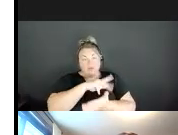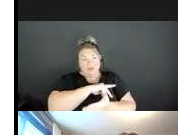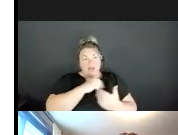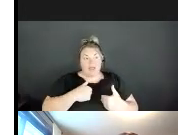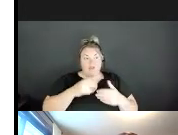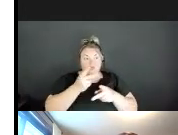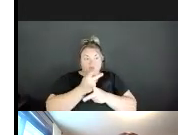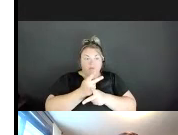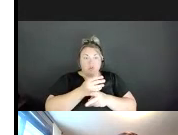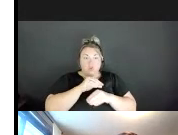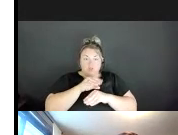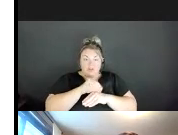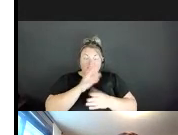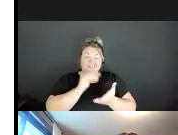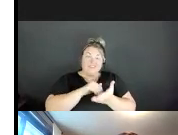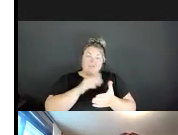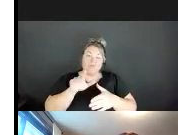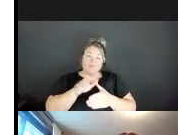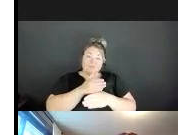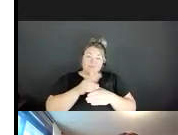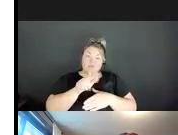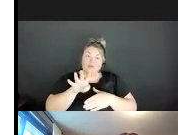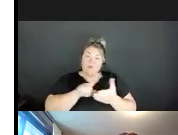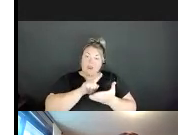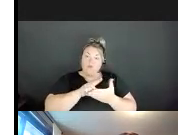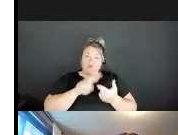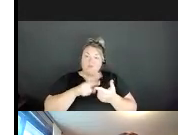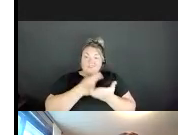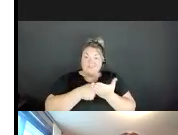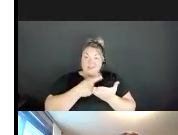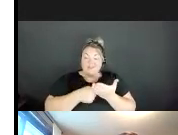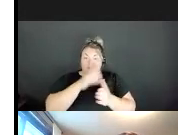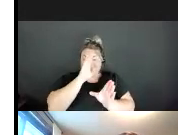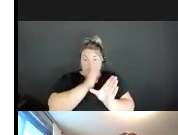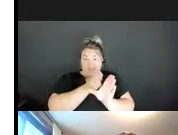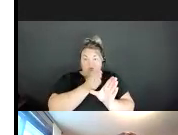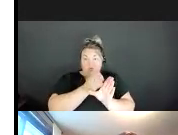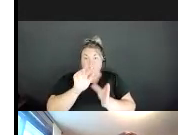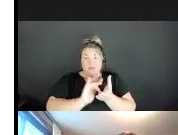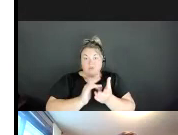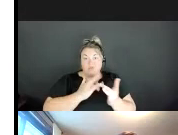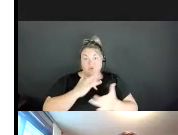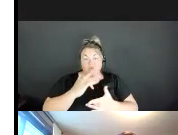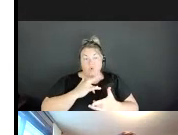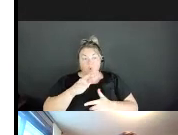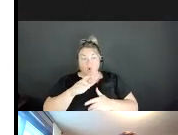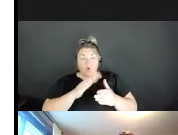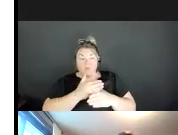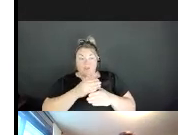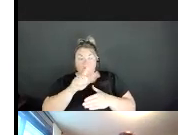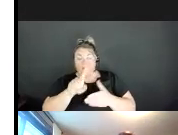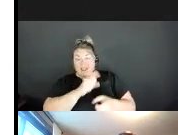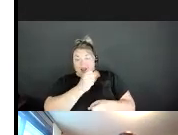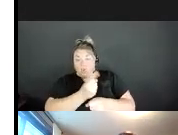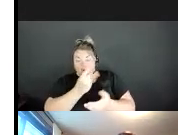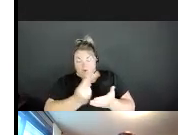consultation, again within that 24 hours to discuss psychiatric or medical concerns, or within 1 hour for crisis and